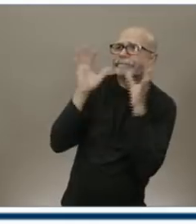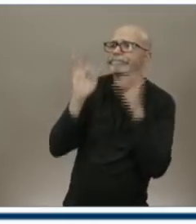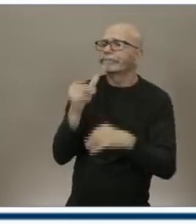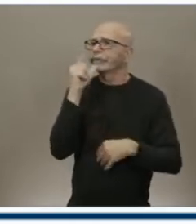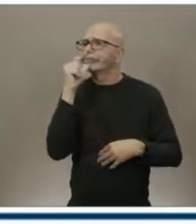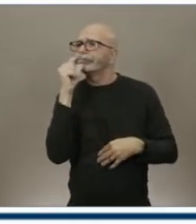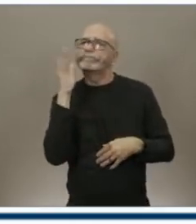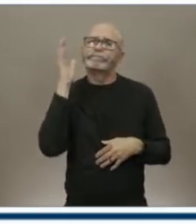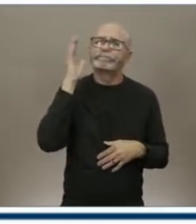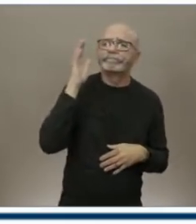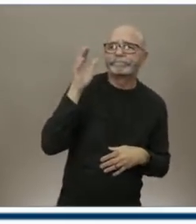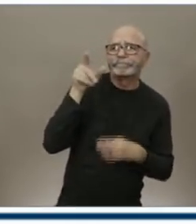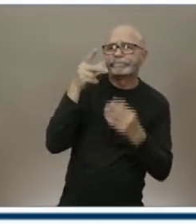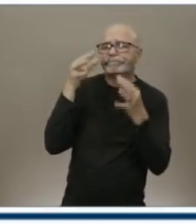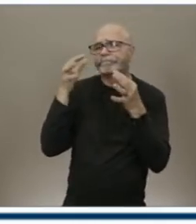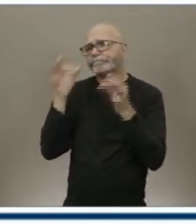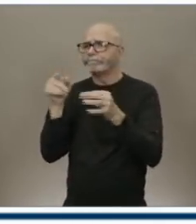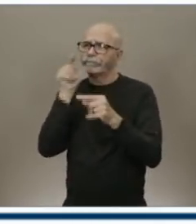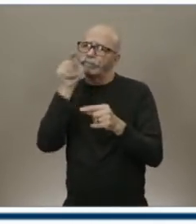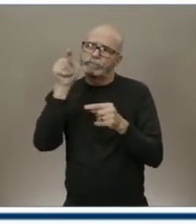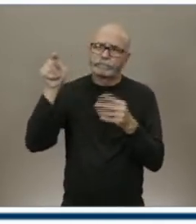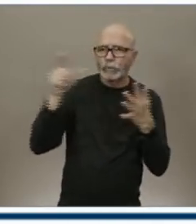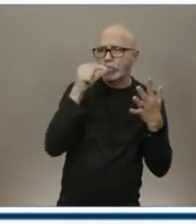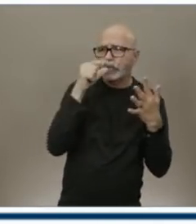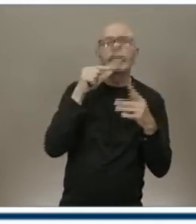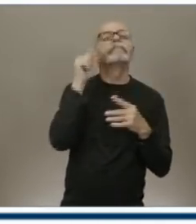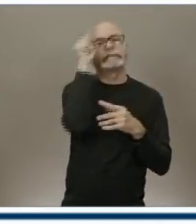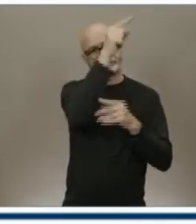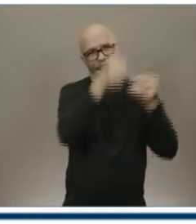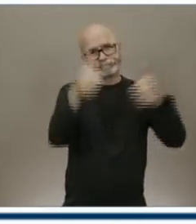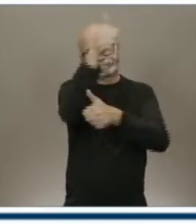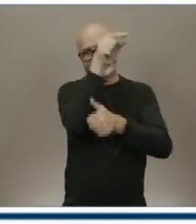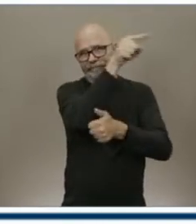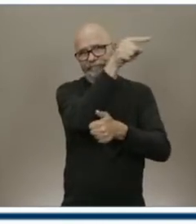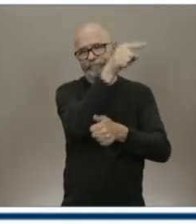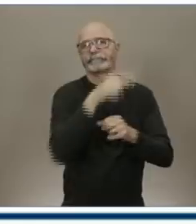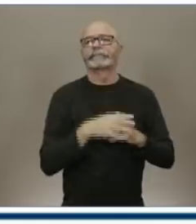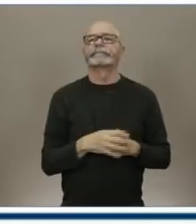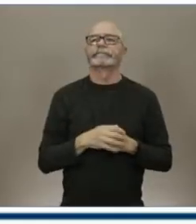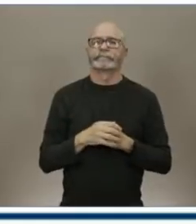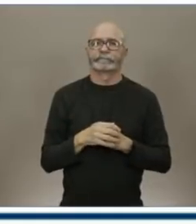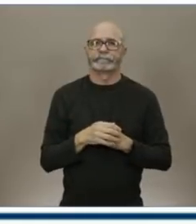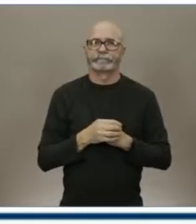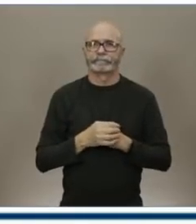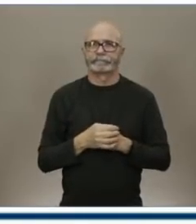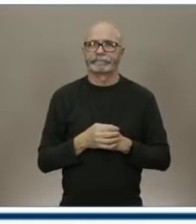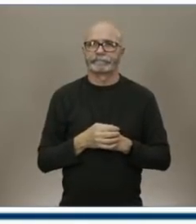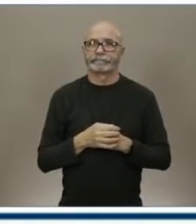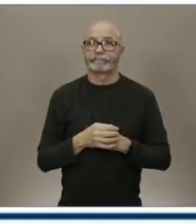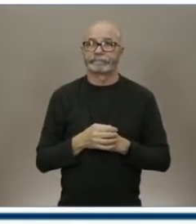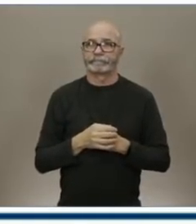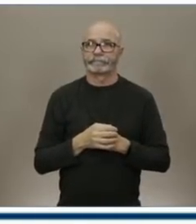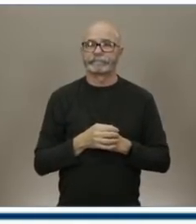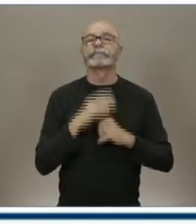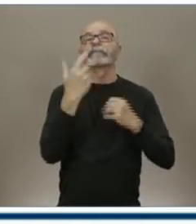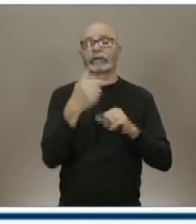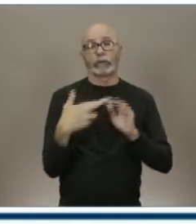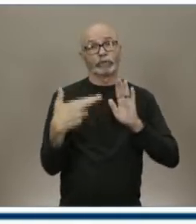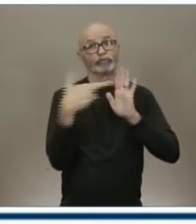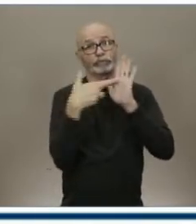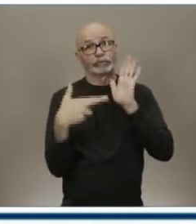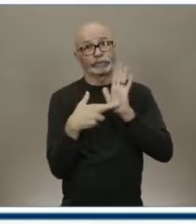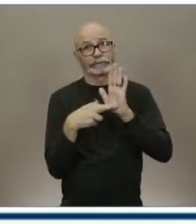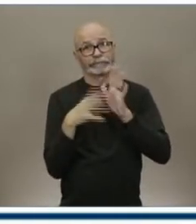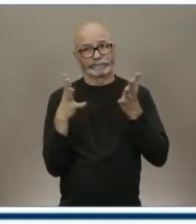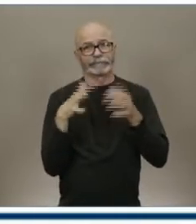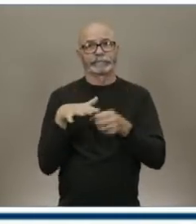throughout 2021. So let me move quickly to where we're at around restrictions. The restrictions that are in the metro parts